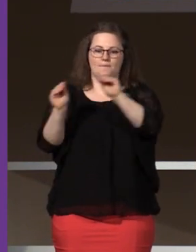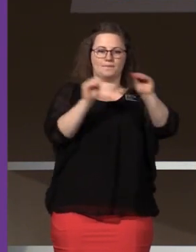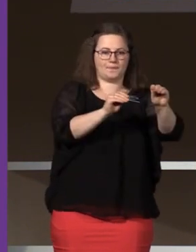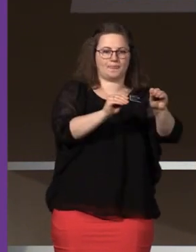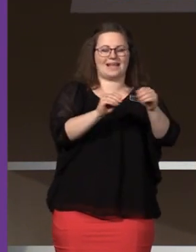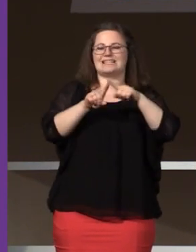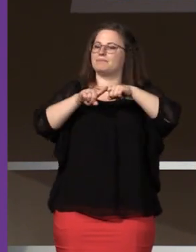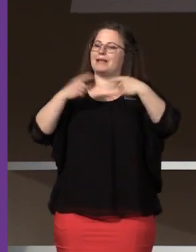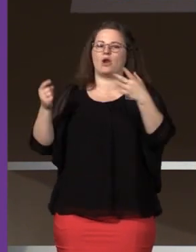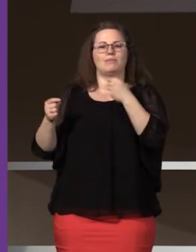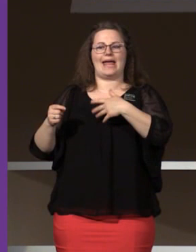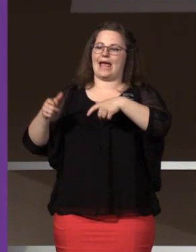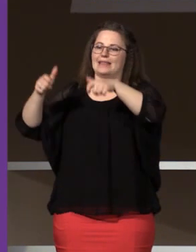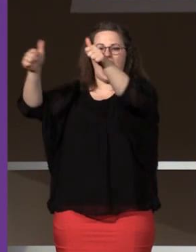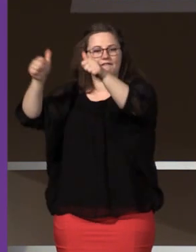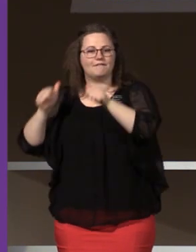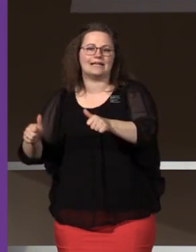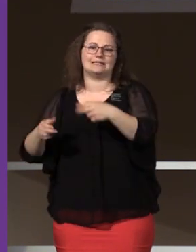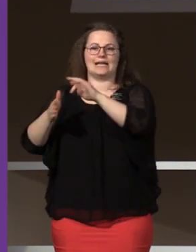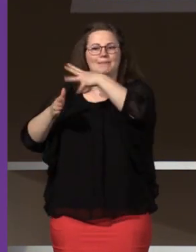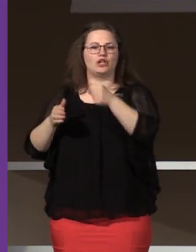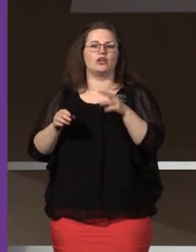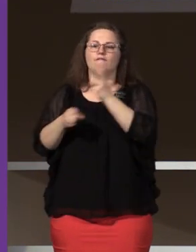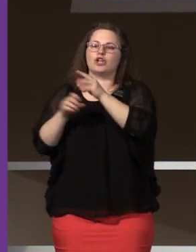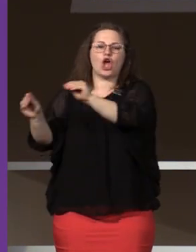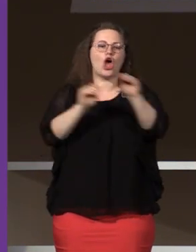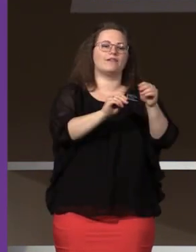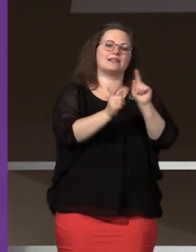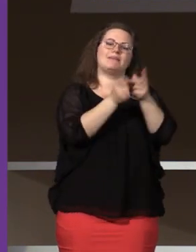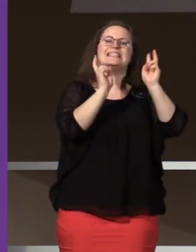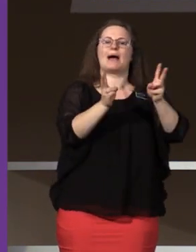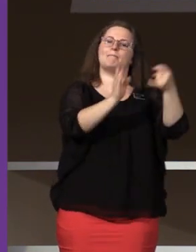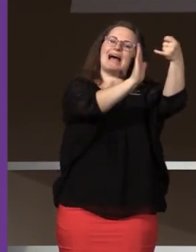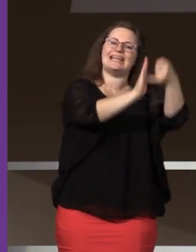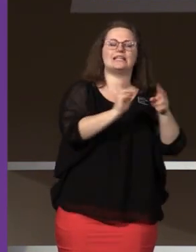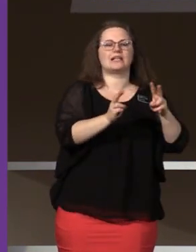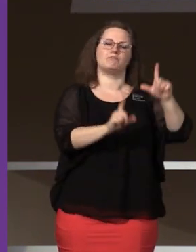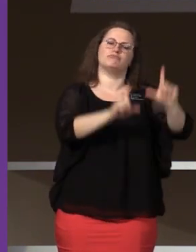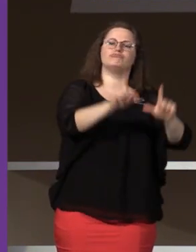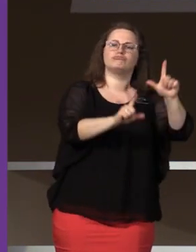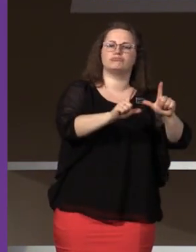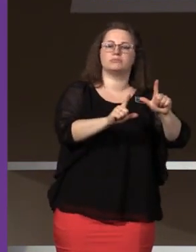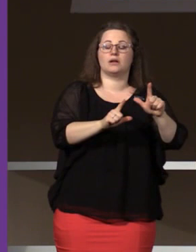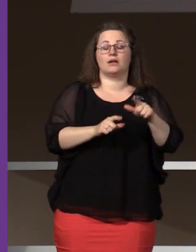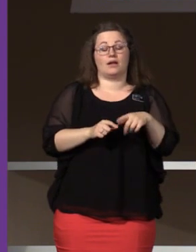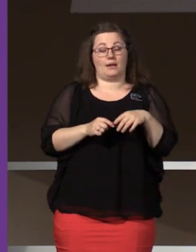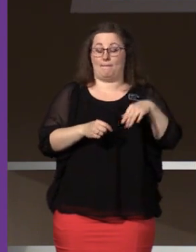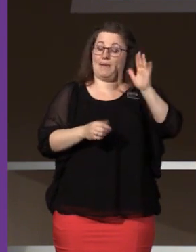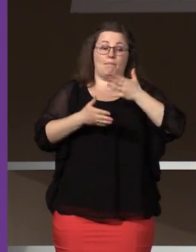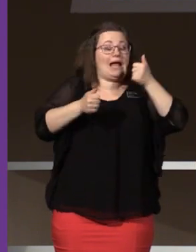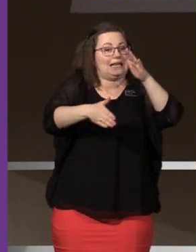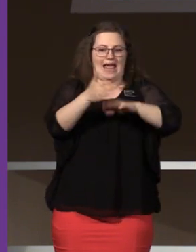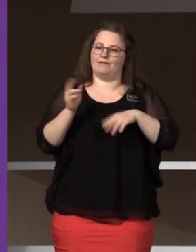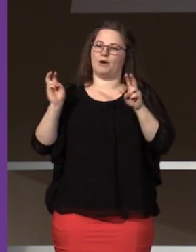whether it's a poster or a menu in a restaurant, etc. So this is incredibly empowering compared to what the sort of more